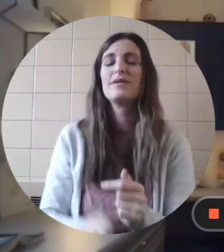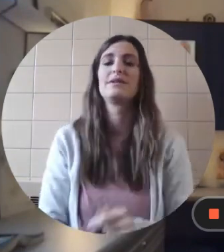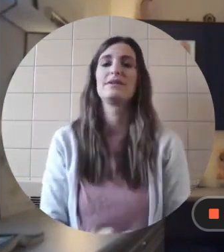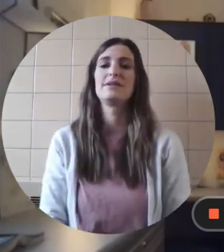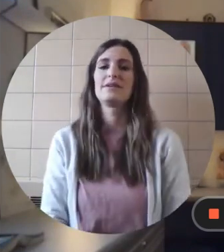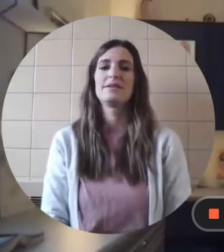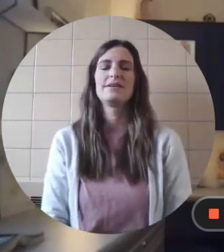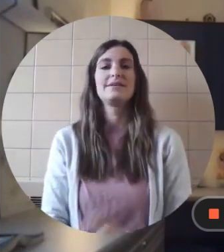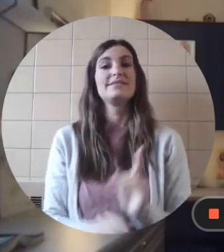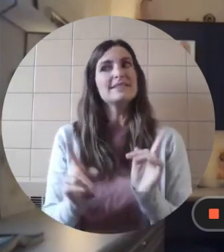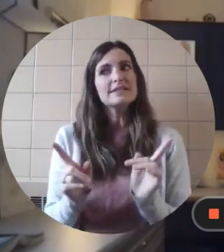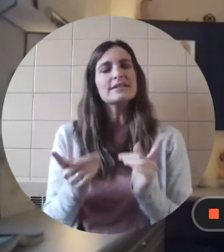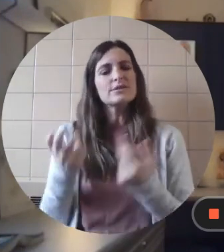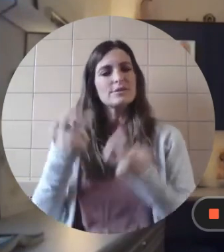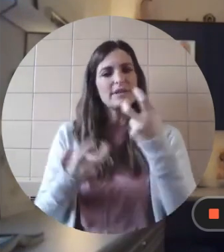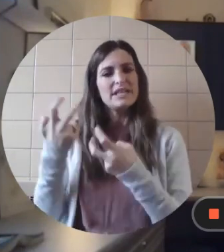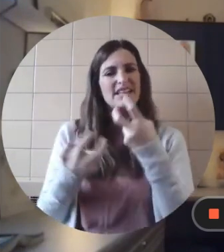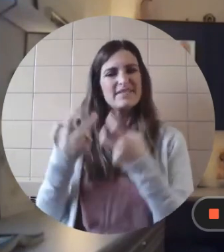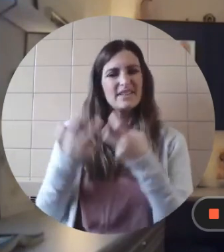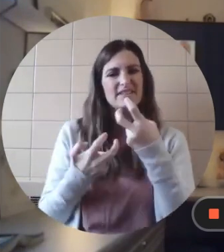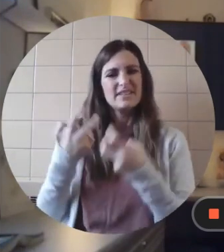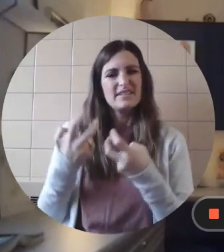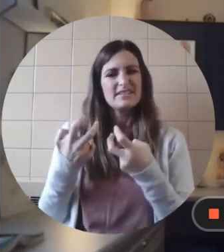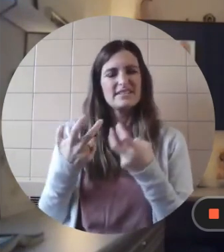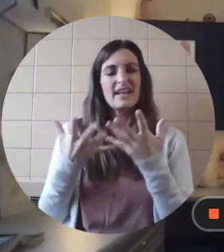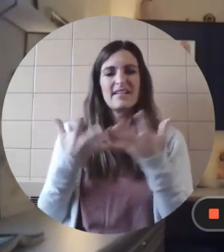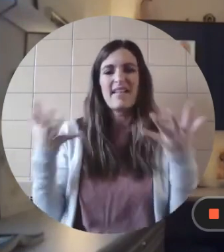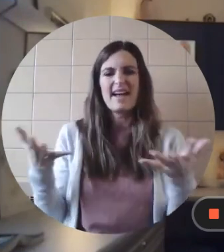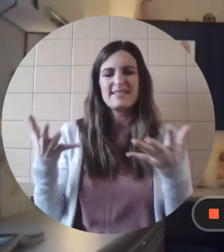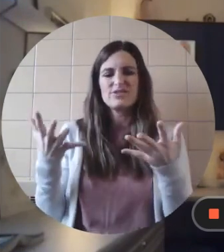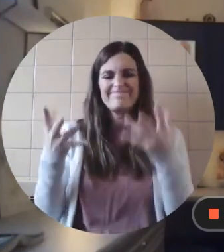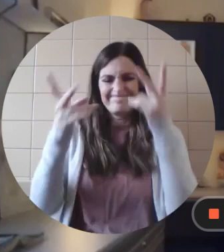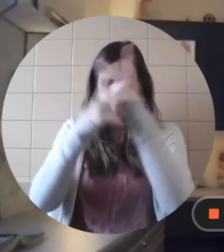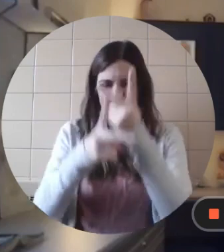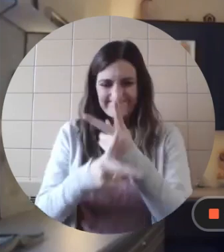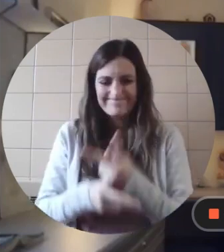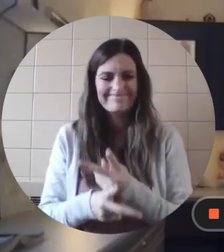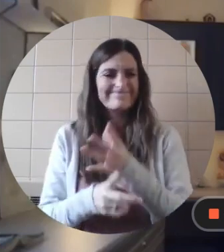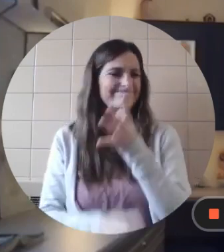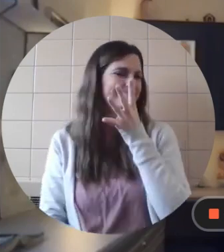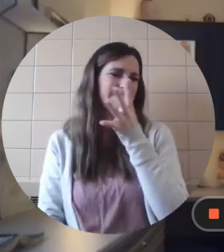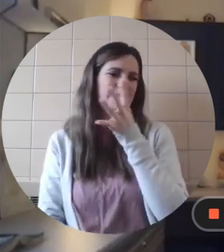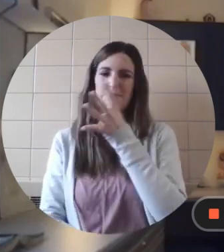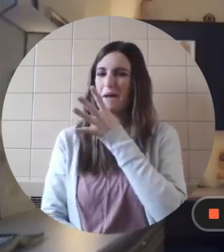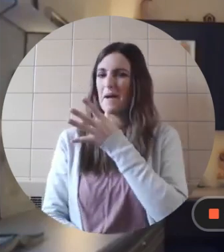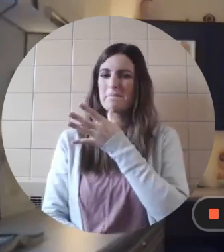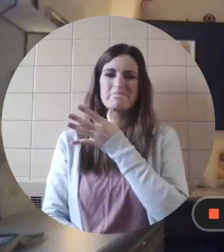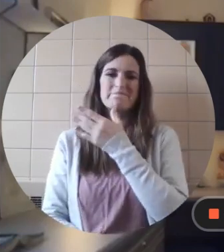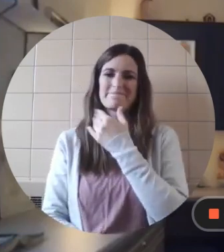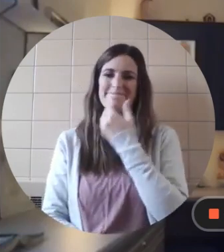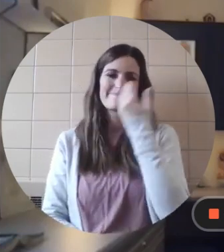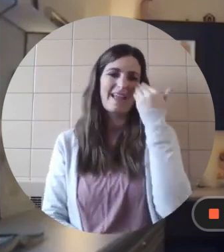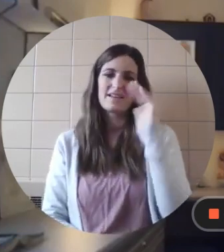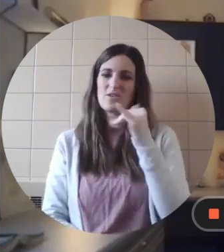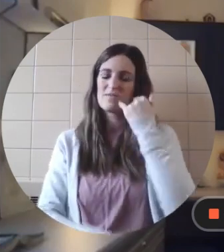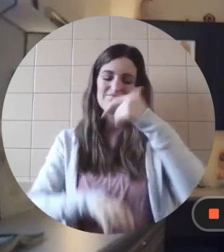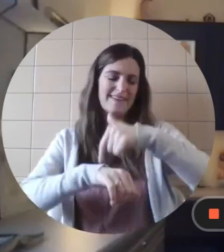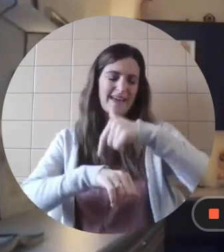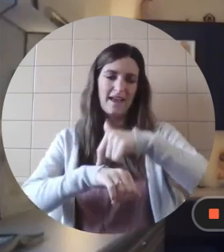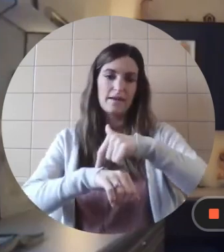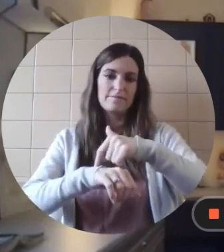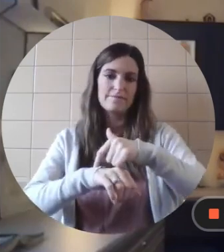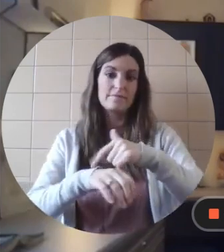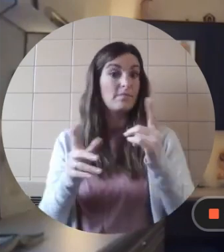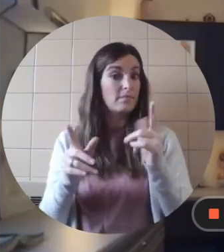one hand, that would be a bit complicated and a lot to coordinate, and I didn't even know if Mom would have time or if it was allowed. On the other hand, it would